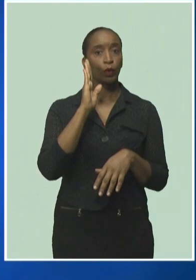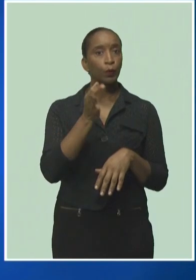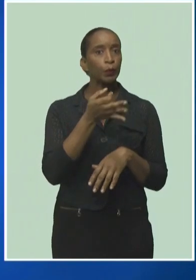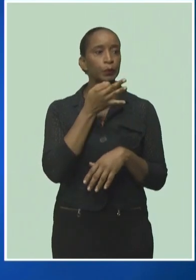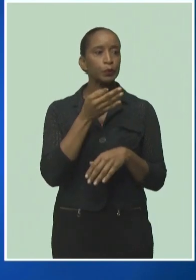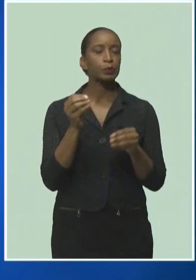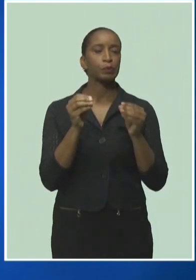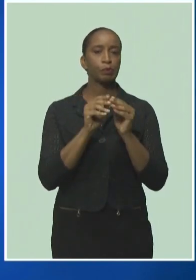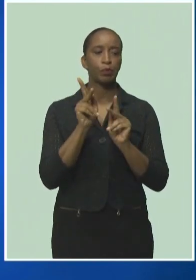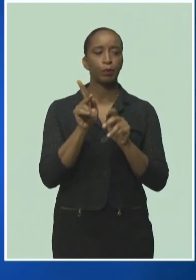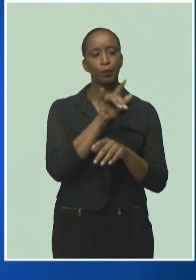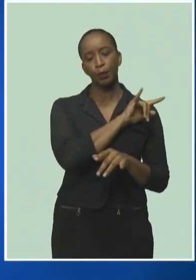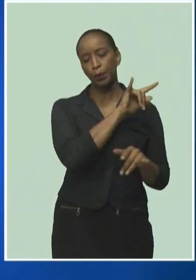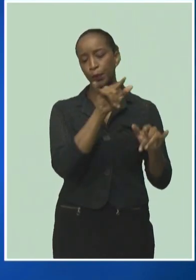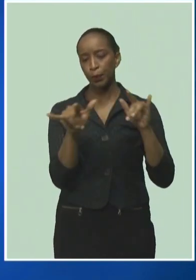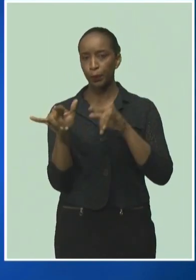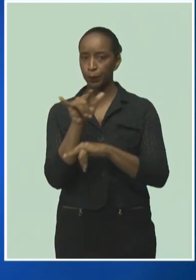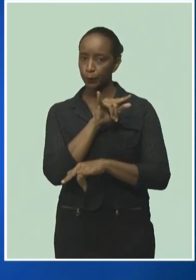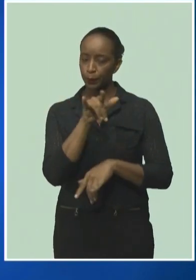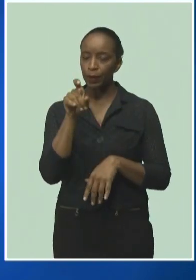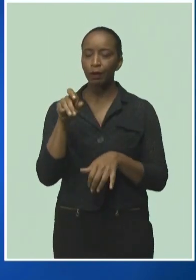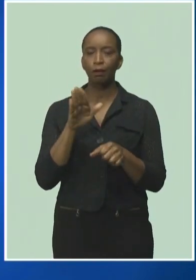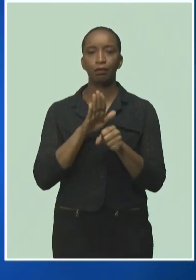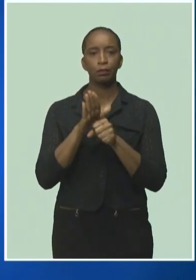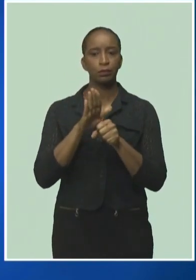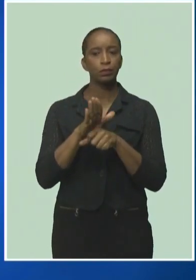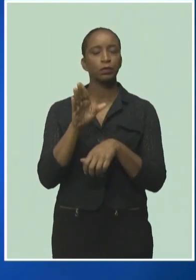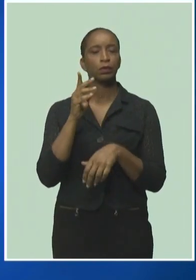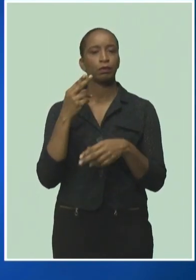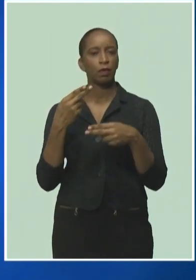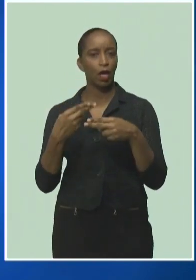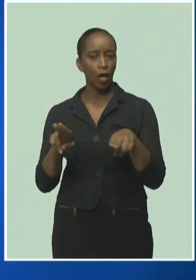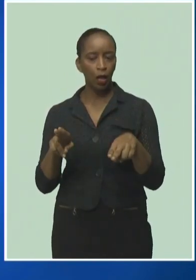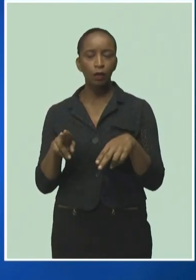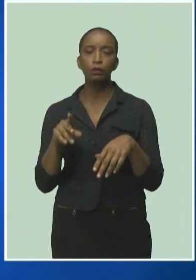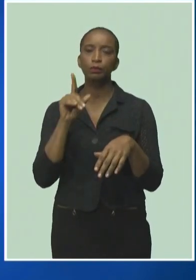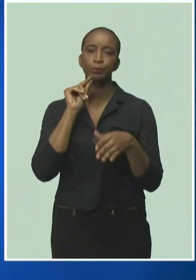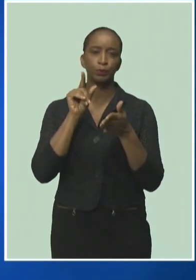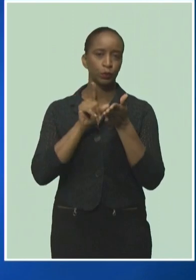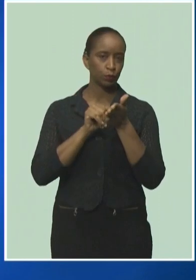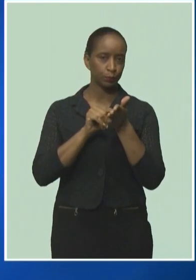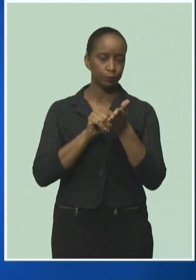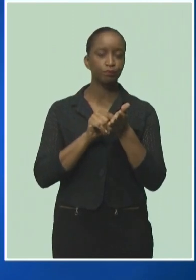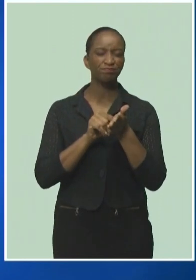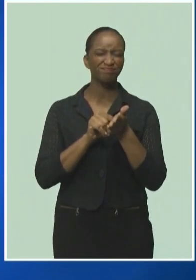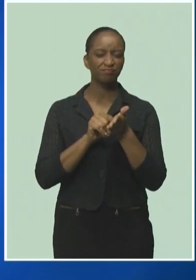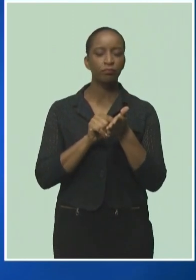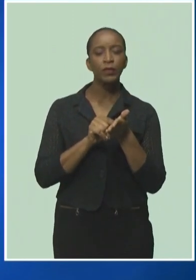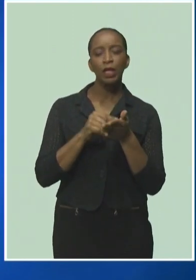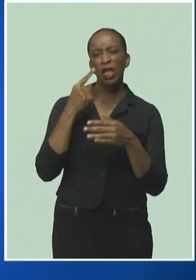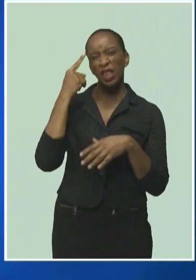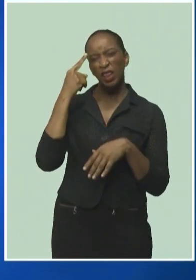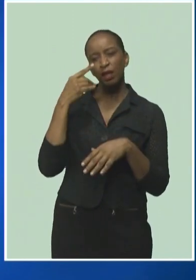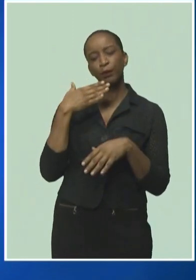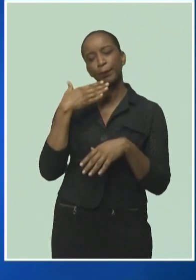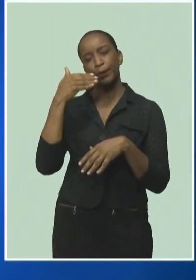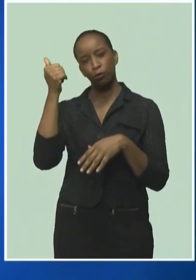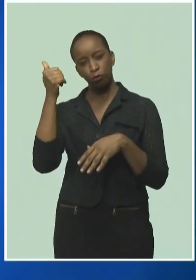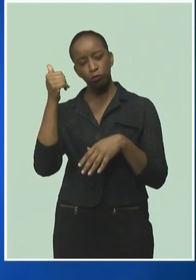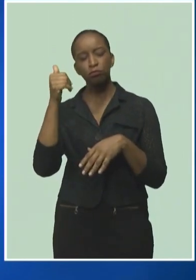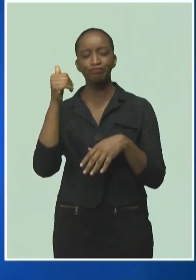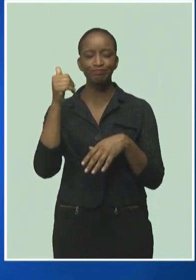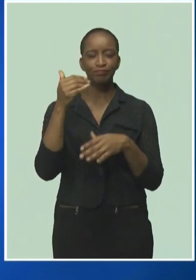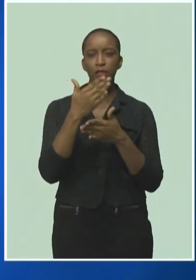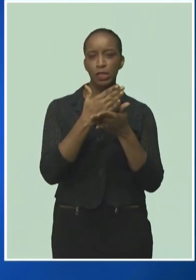next year we will have this situation resolved, but because of the increased activities, we thought it would be better to have some eggs imported so